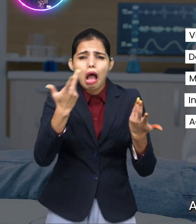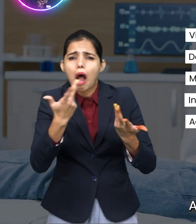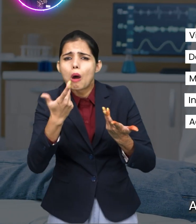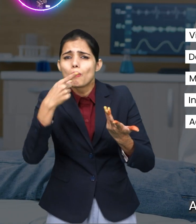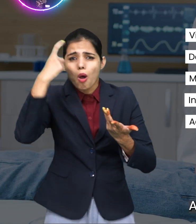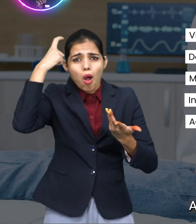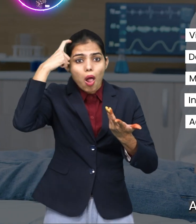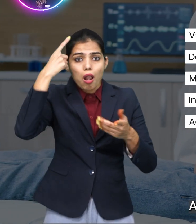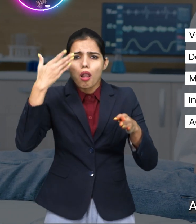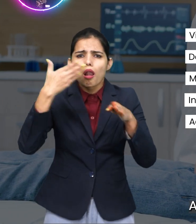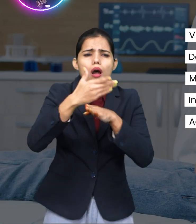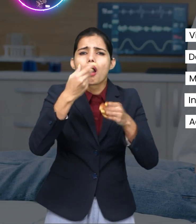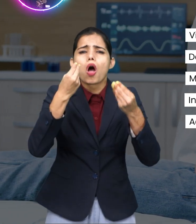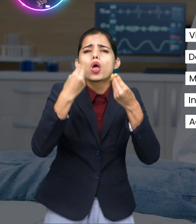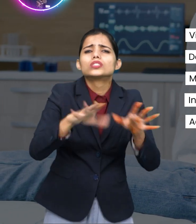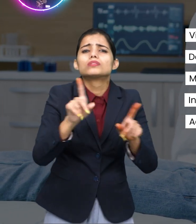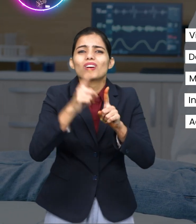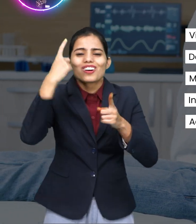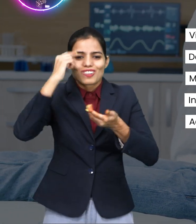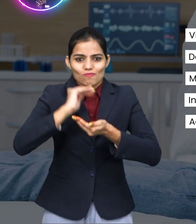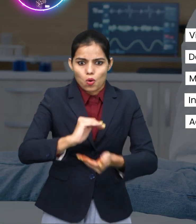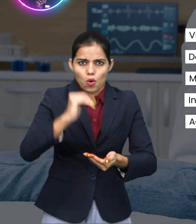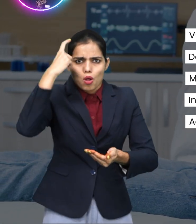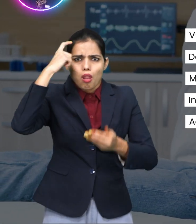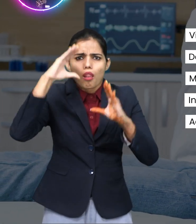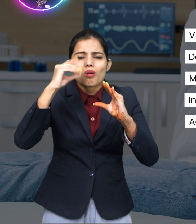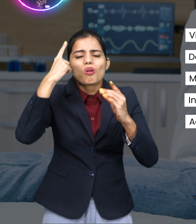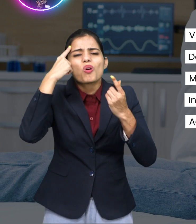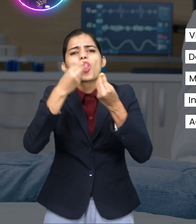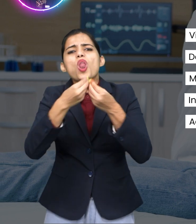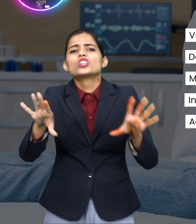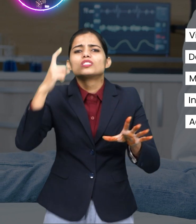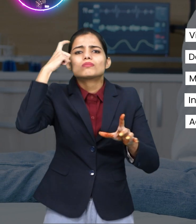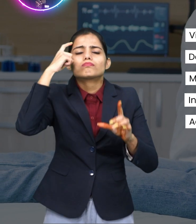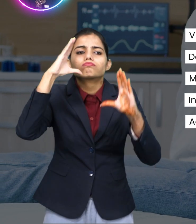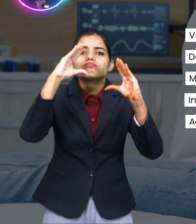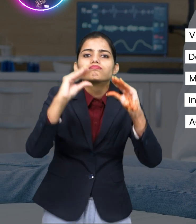acquired brain injury, brain damage,